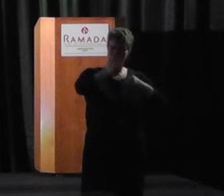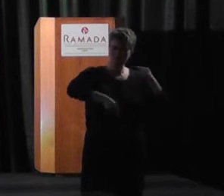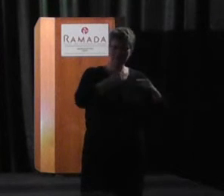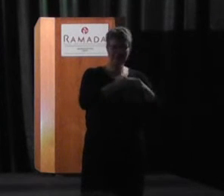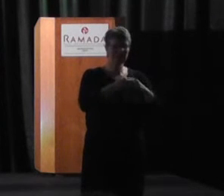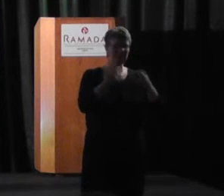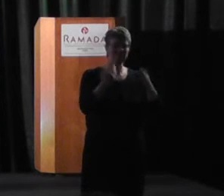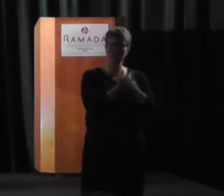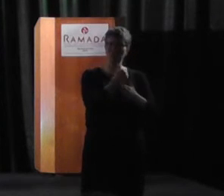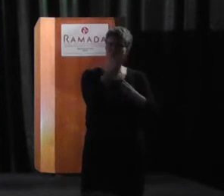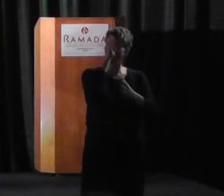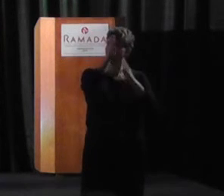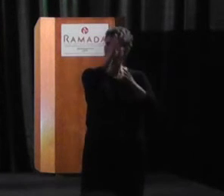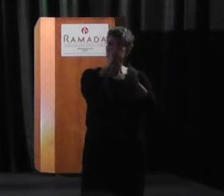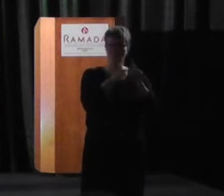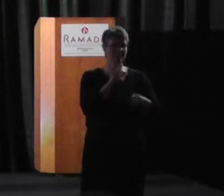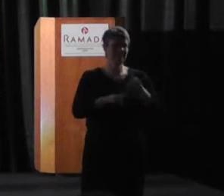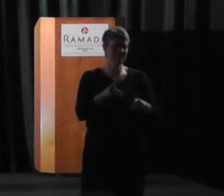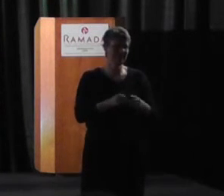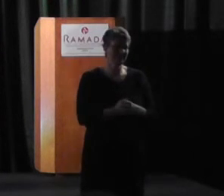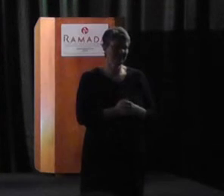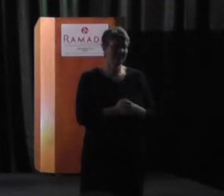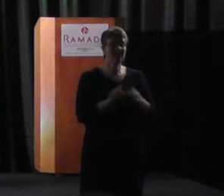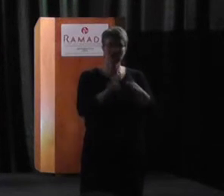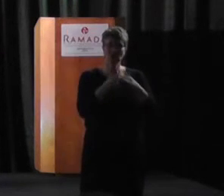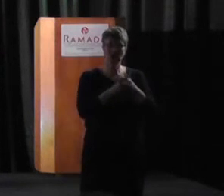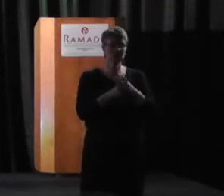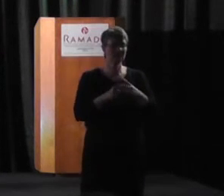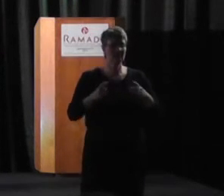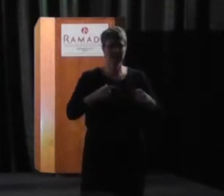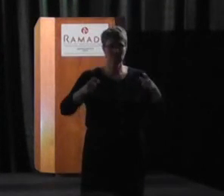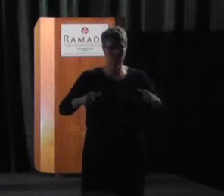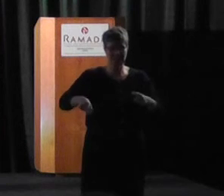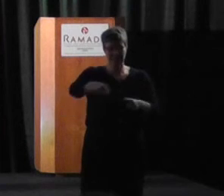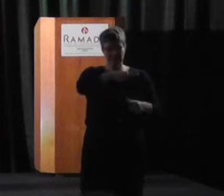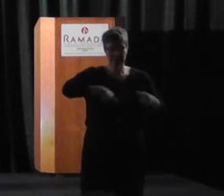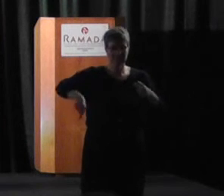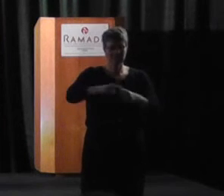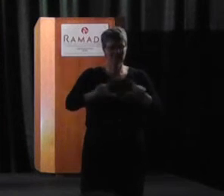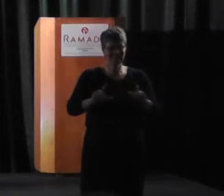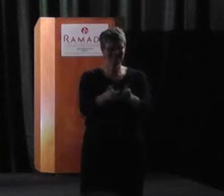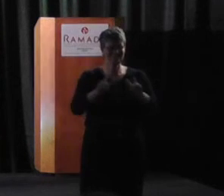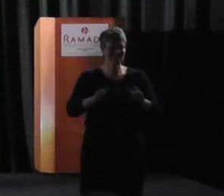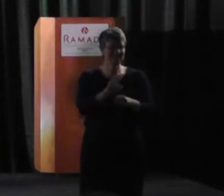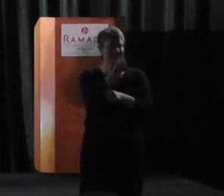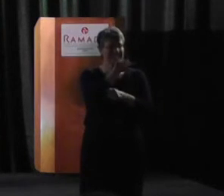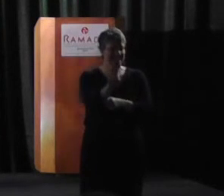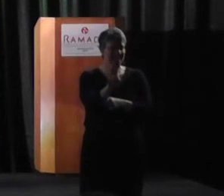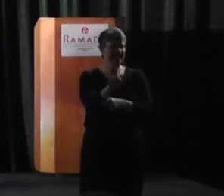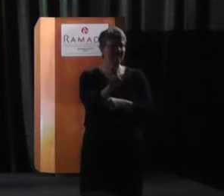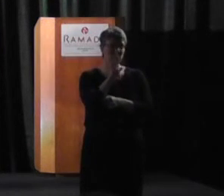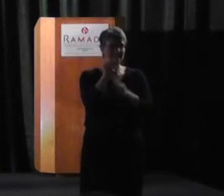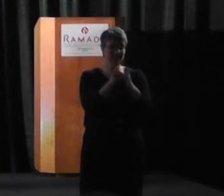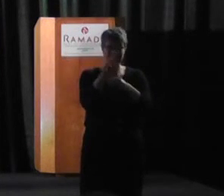in Mesopotamia as a potter's wheel 3,500 years ago, it was adopted for transportation 300 years